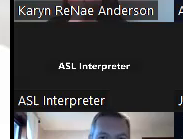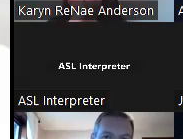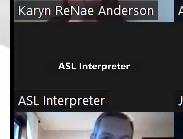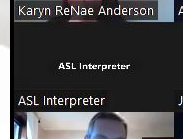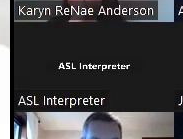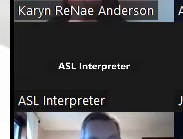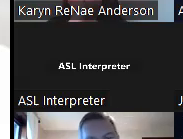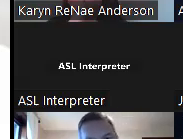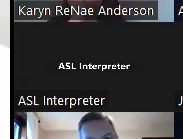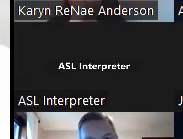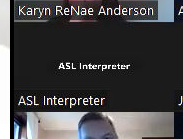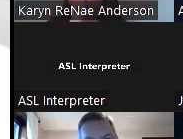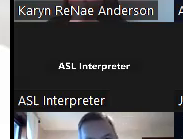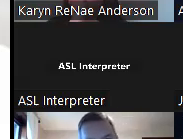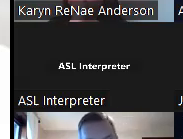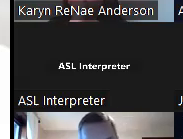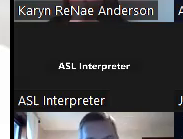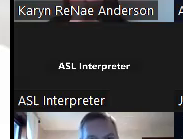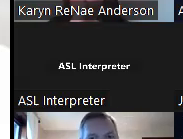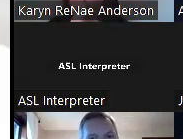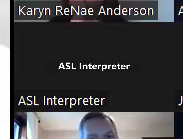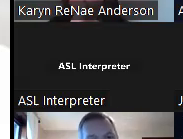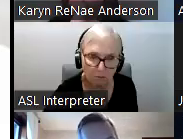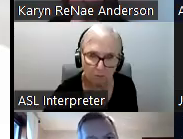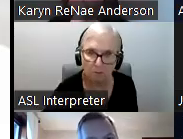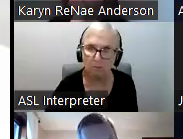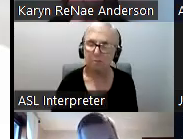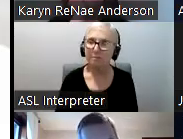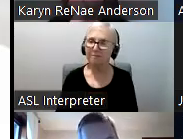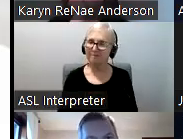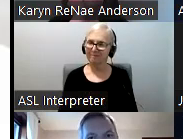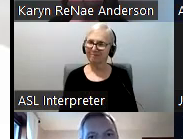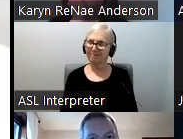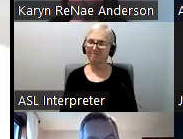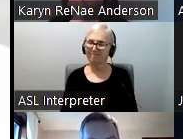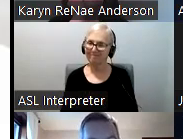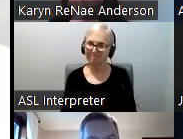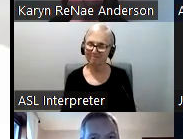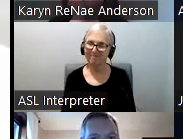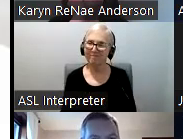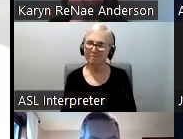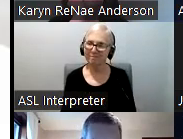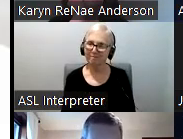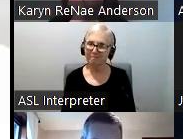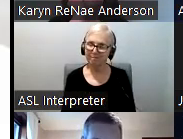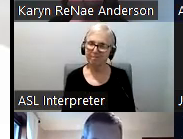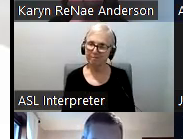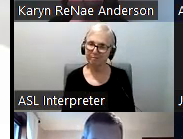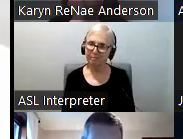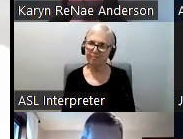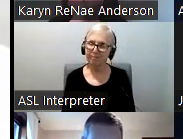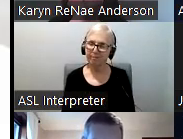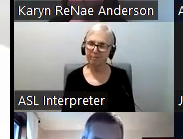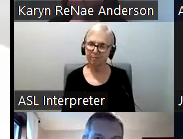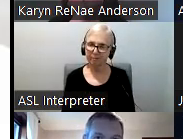we want to involve this BHAAC community to help us review what we're seeing in terms